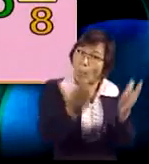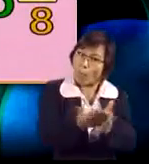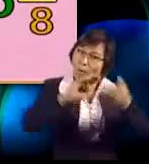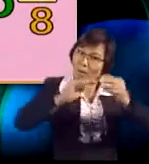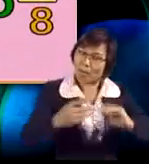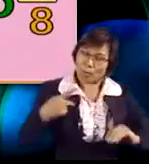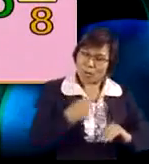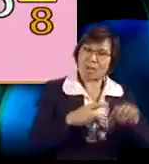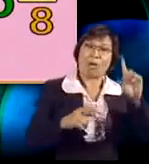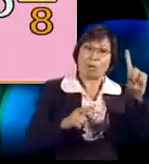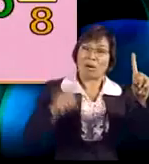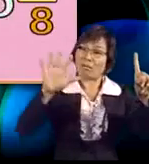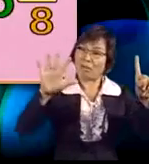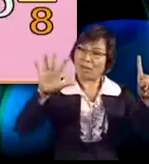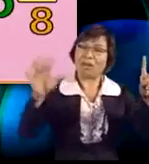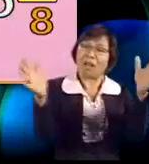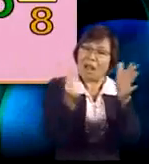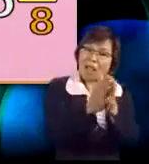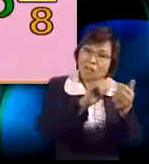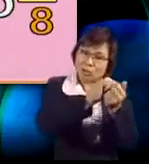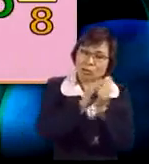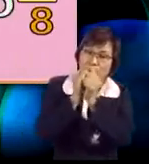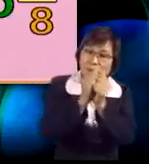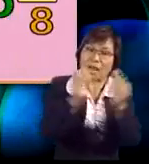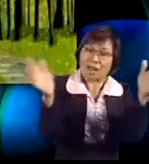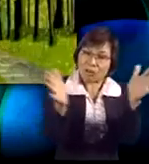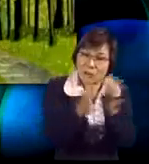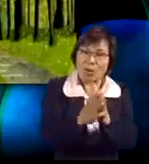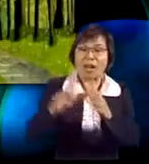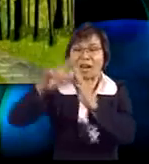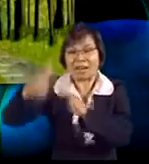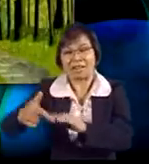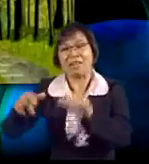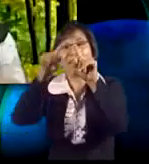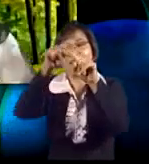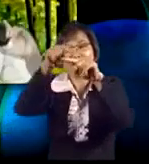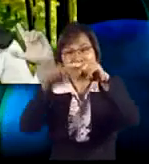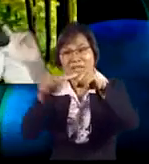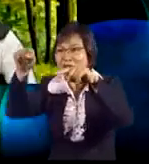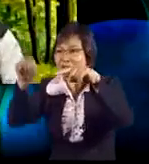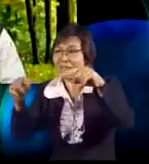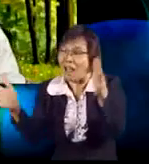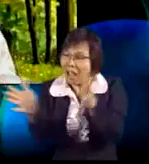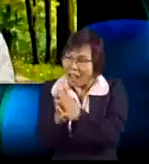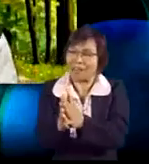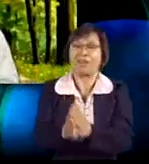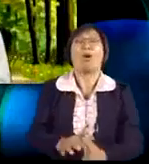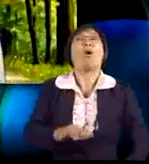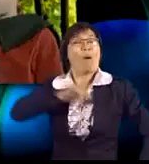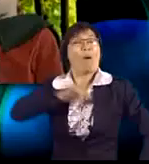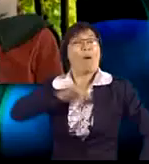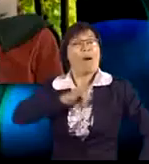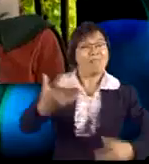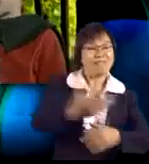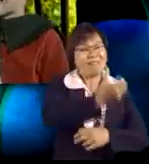Oh, I know. 1 and 5. Right. So we add the whole numbers together and then we add the